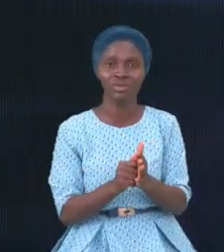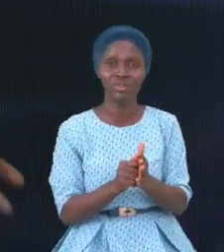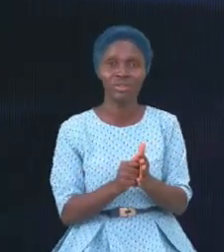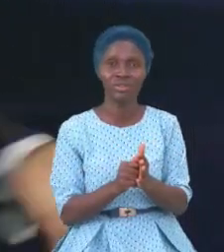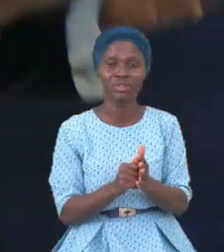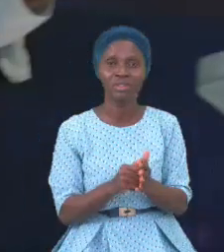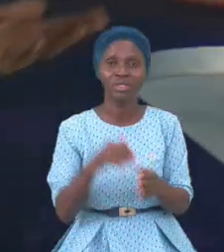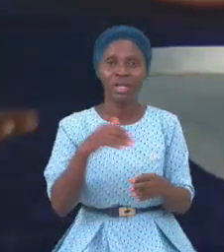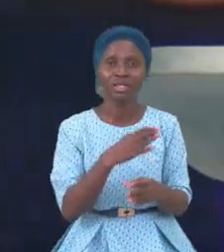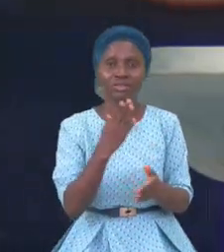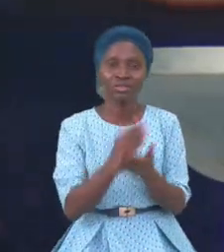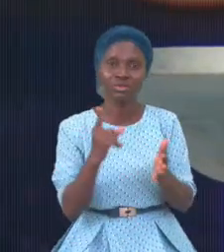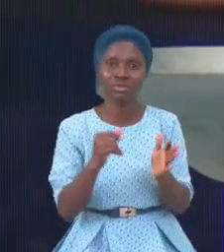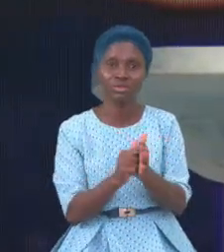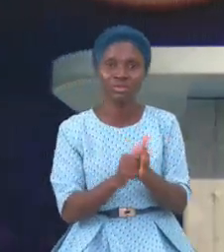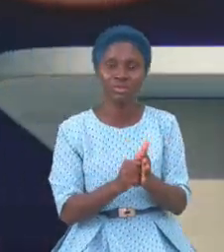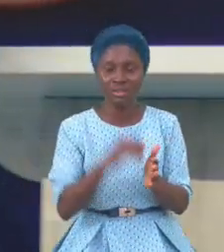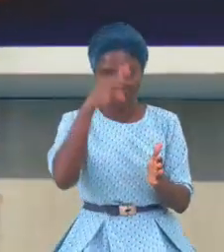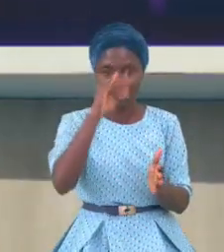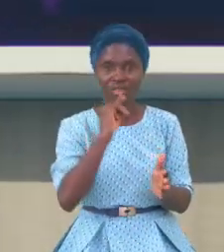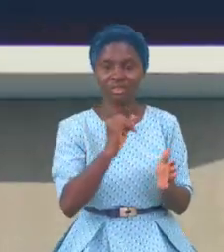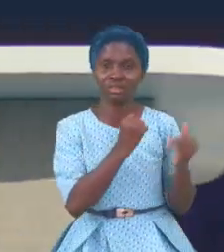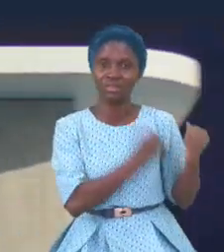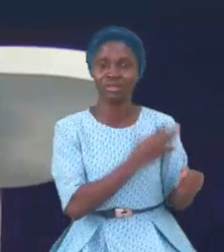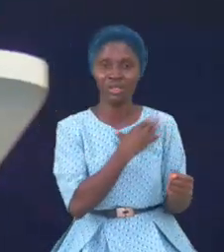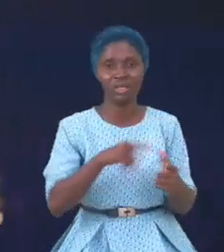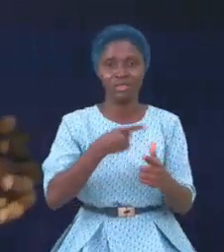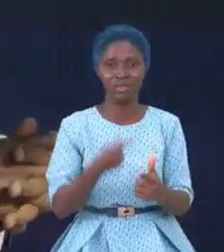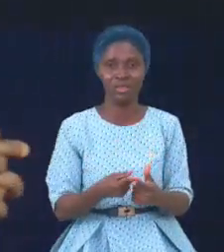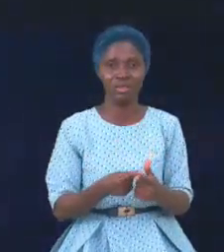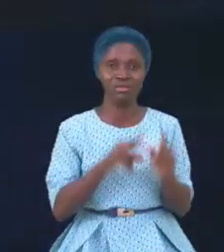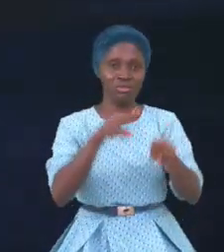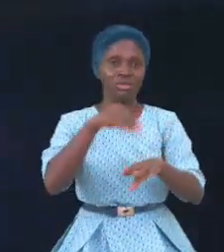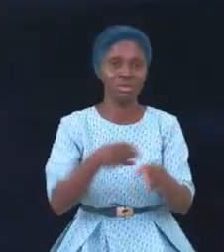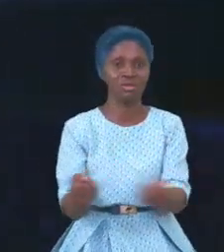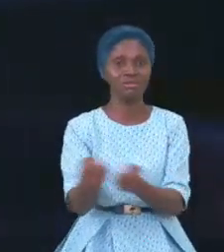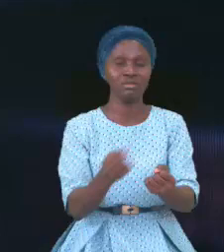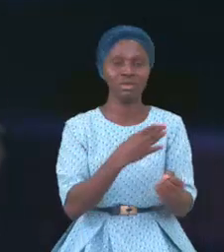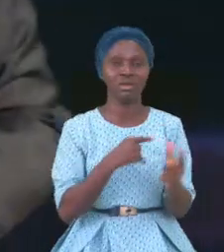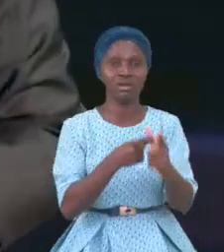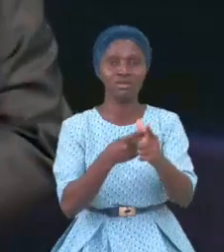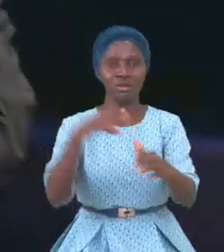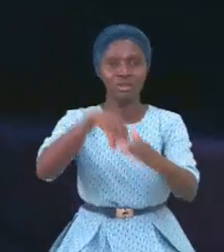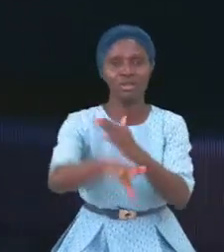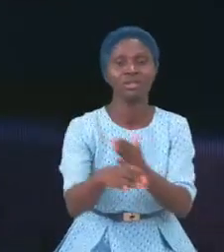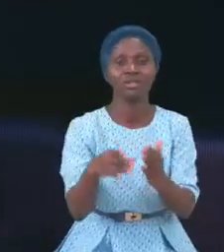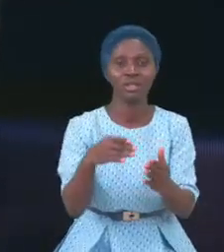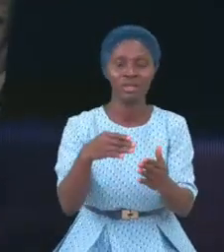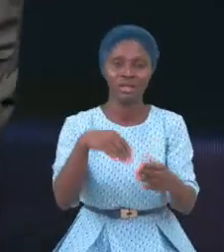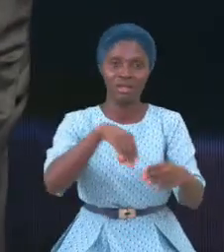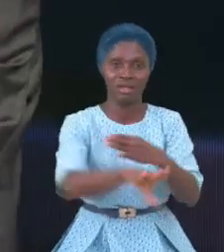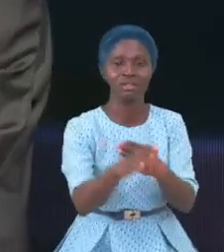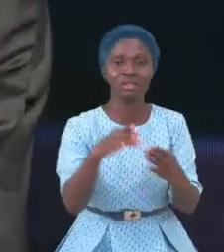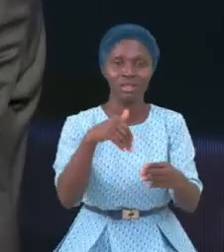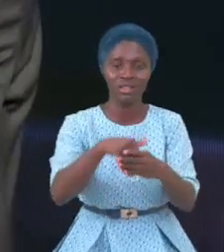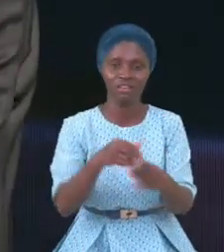I'm courageous. And then he runs in front of the vehicle. That's bad courage, bad courage. And somebody